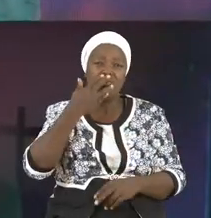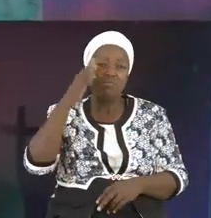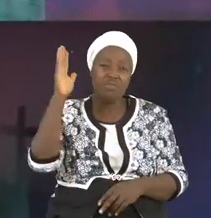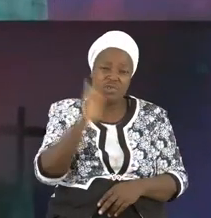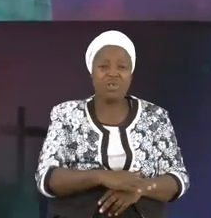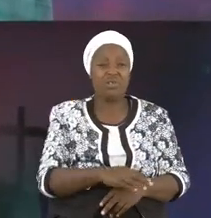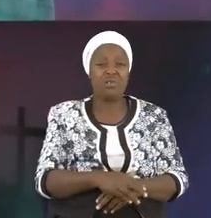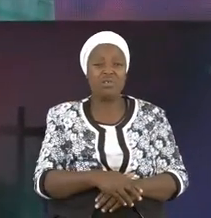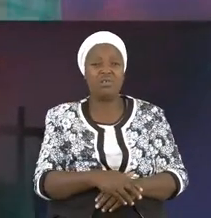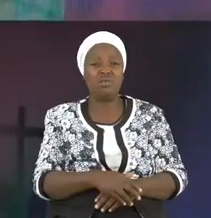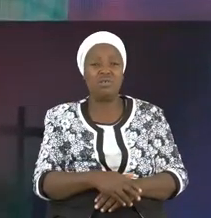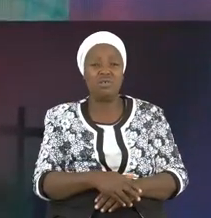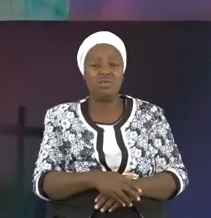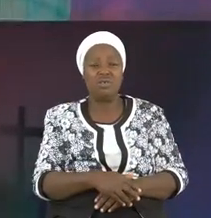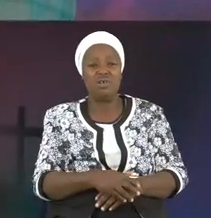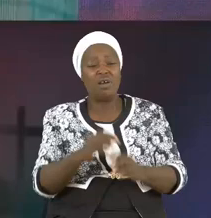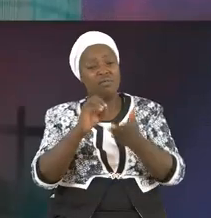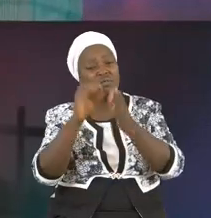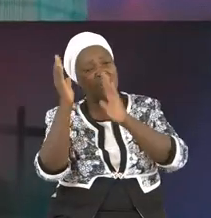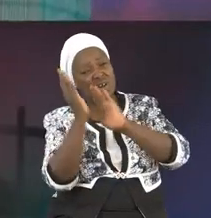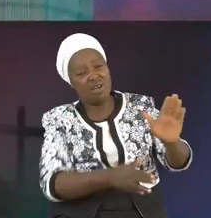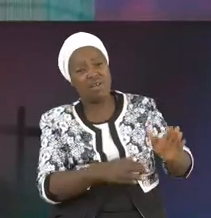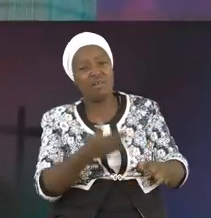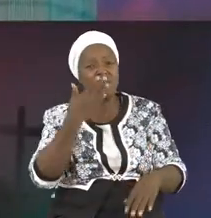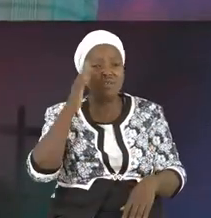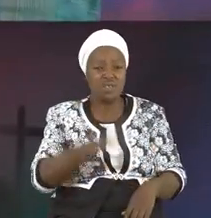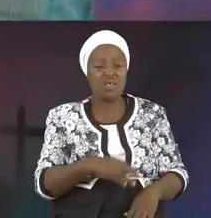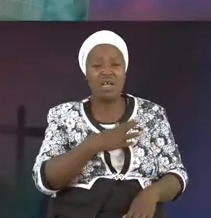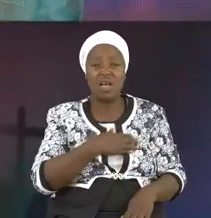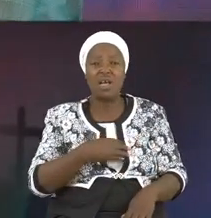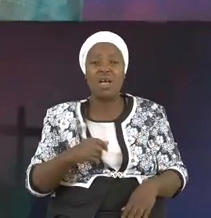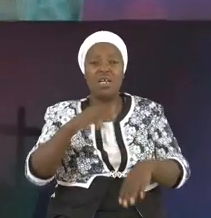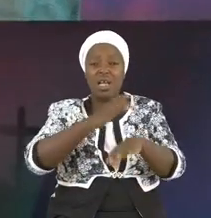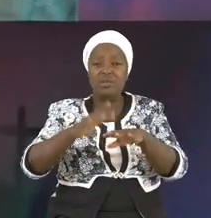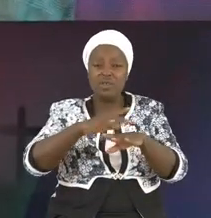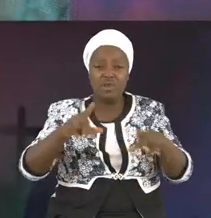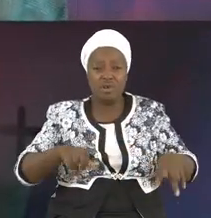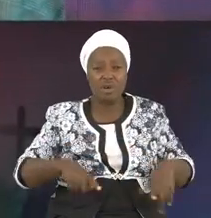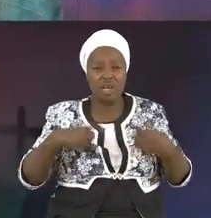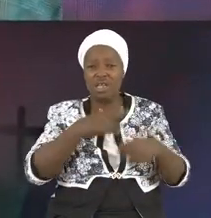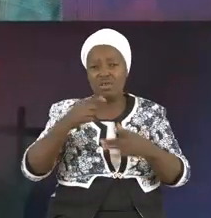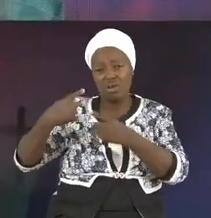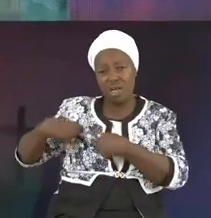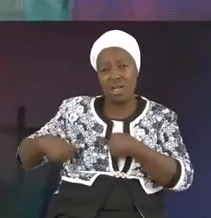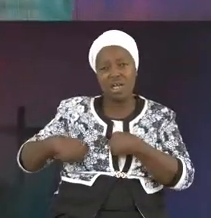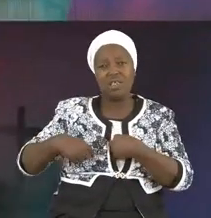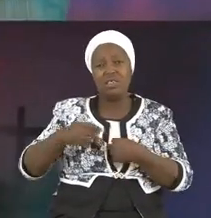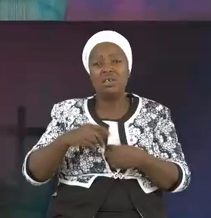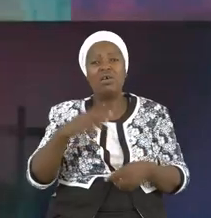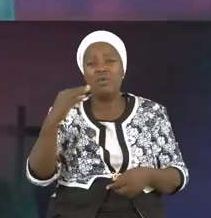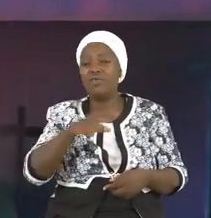Empty your heart, your life of evil. Pray and plead for